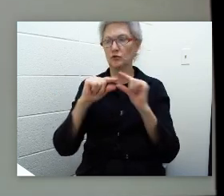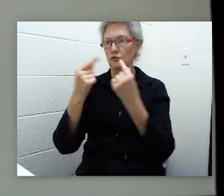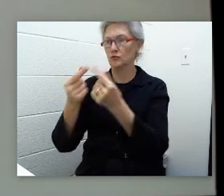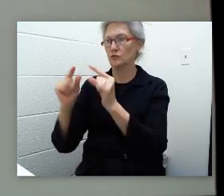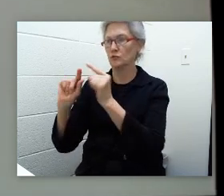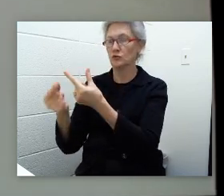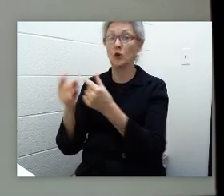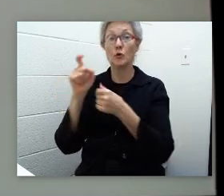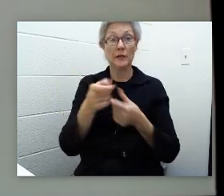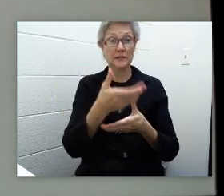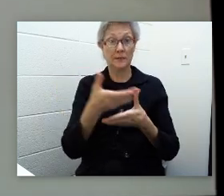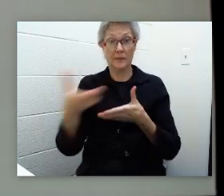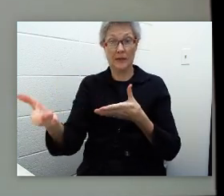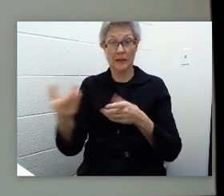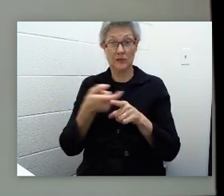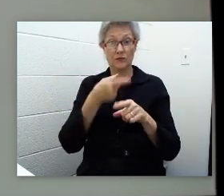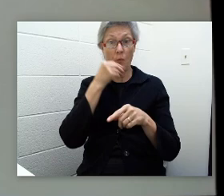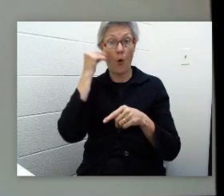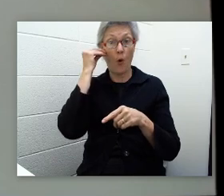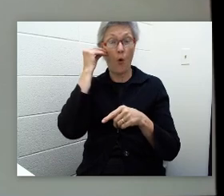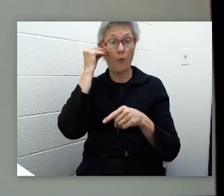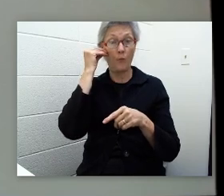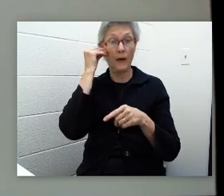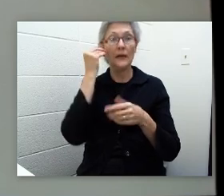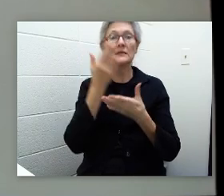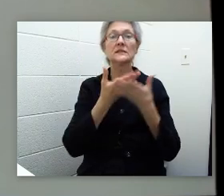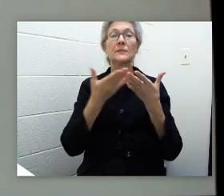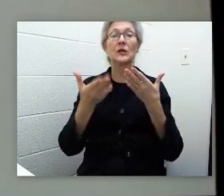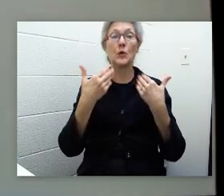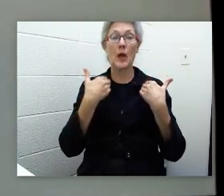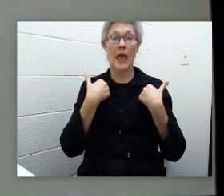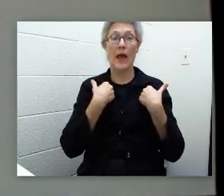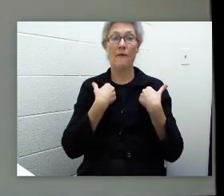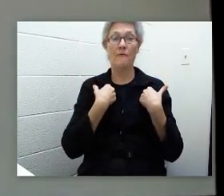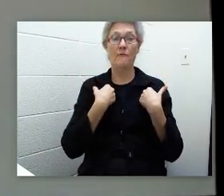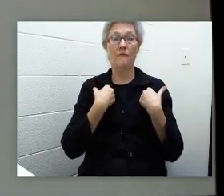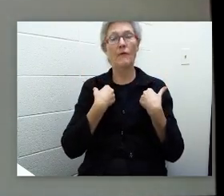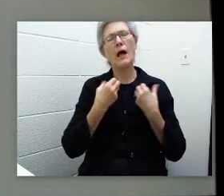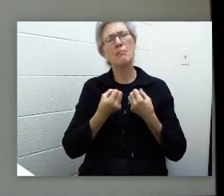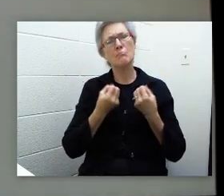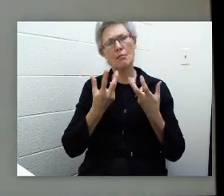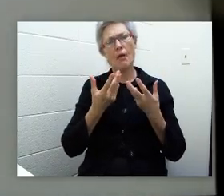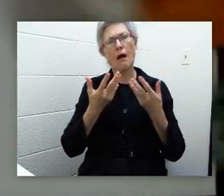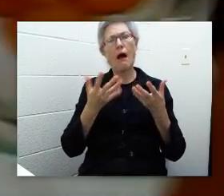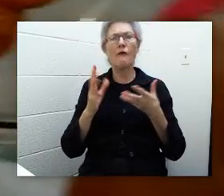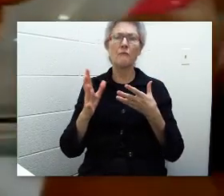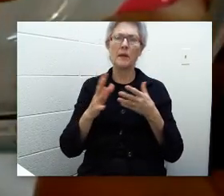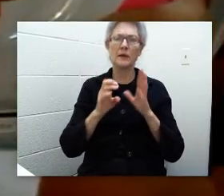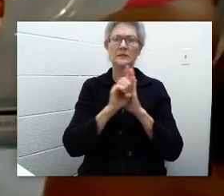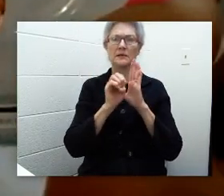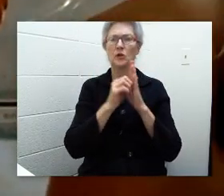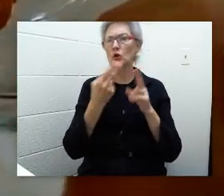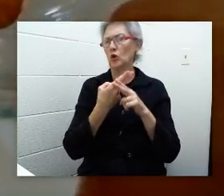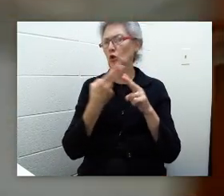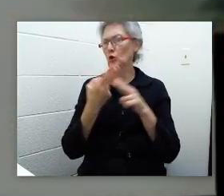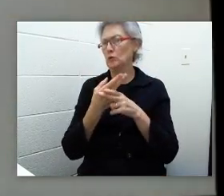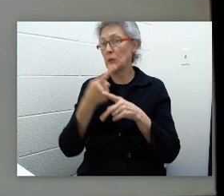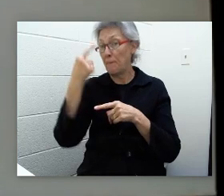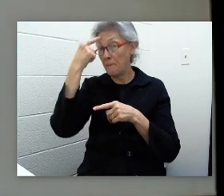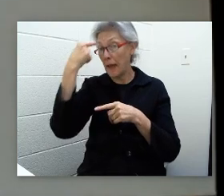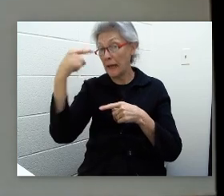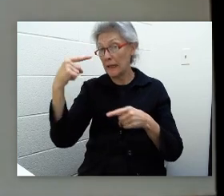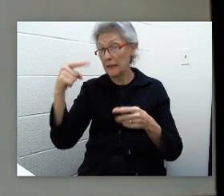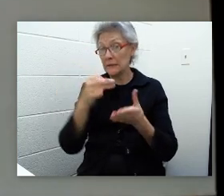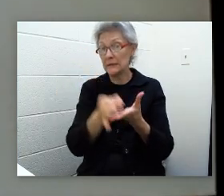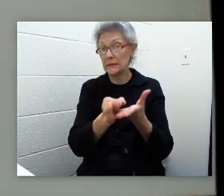some materials from home, something that you have several of. For example, maybe you could use some